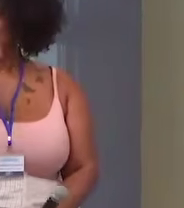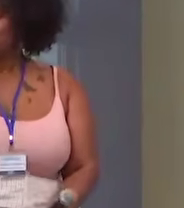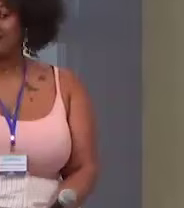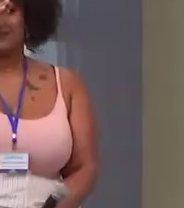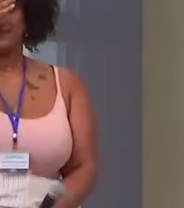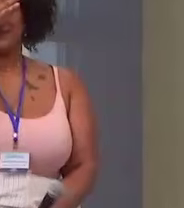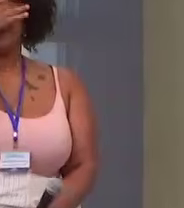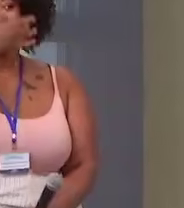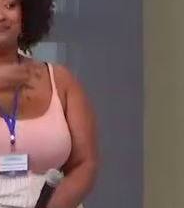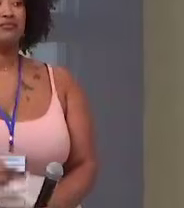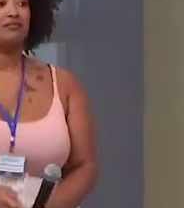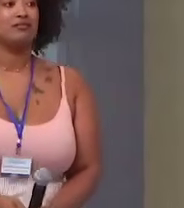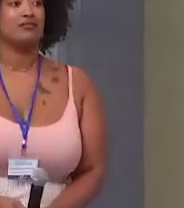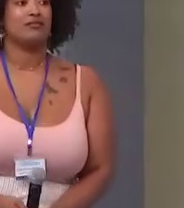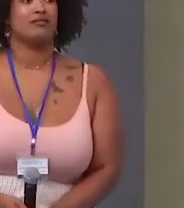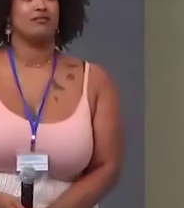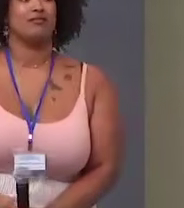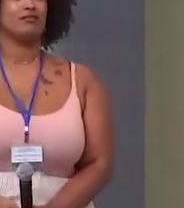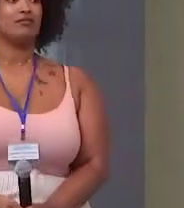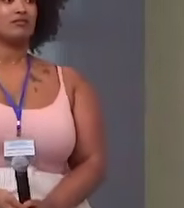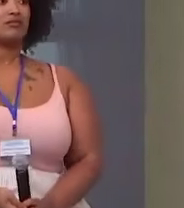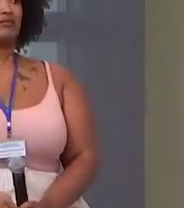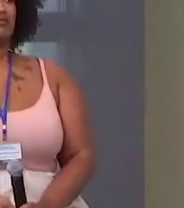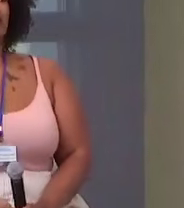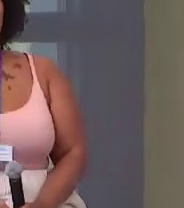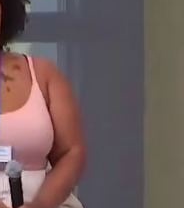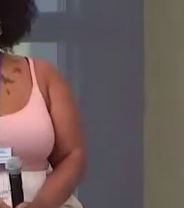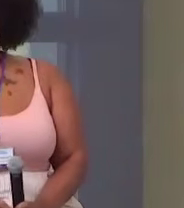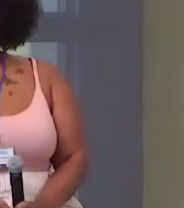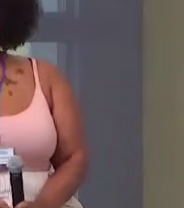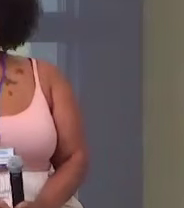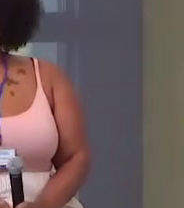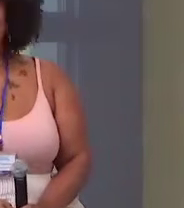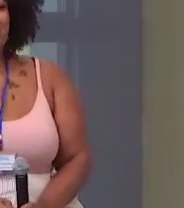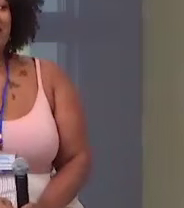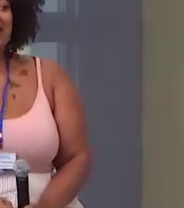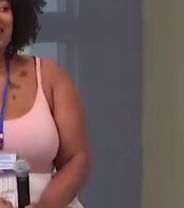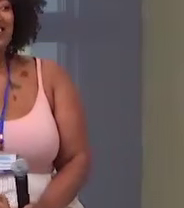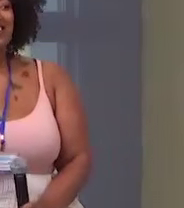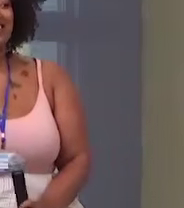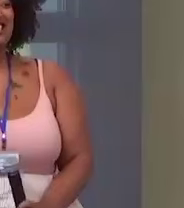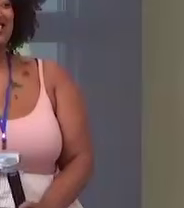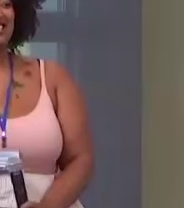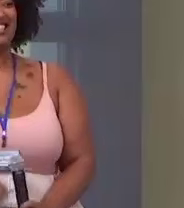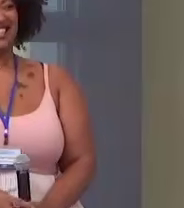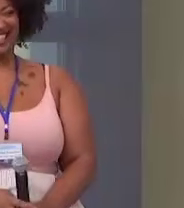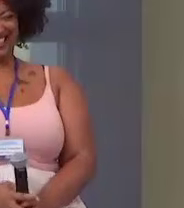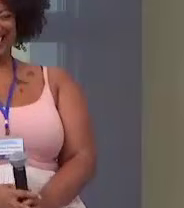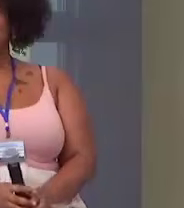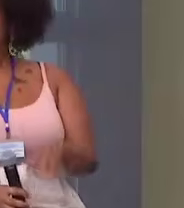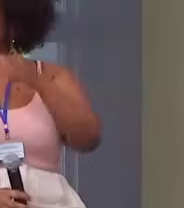It's wonderful advice. Question online. How do you ladies talk to? I'm going to sorry. add a little bit to